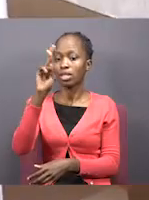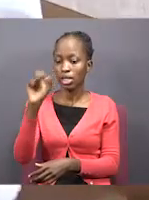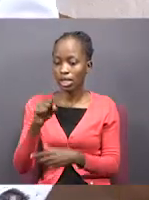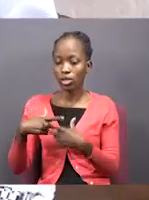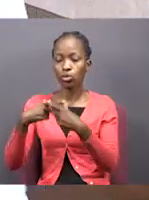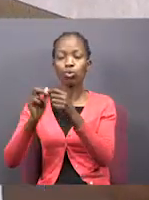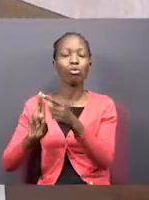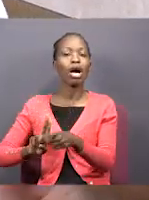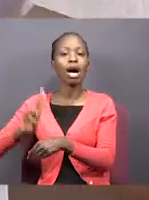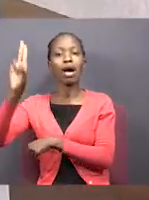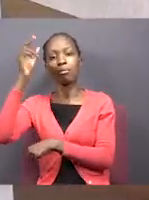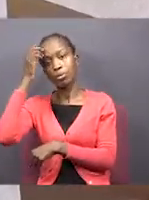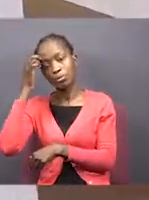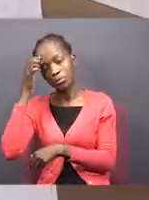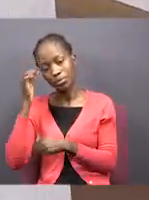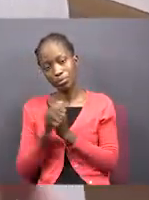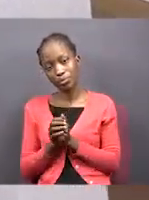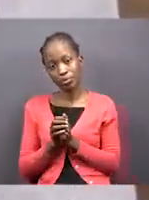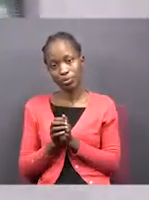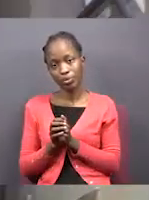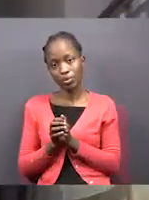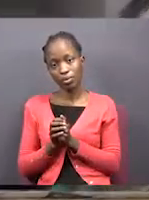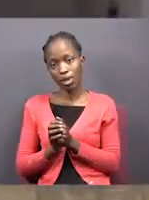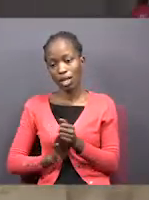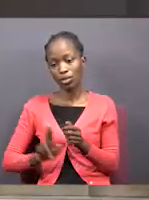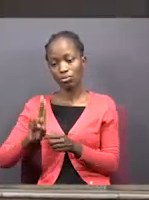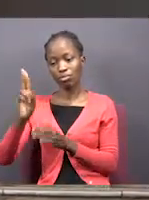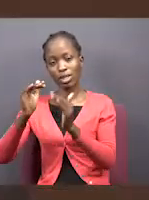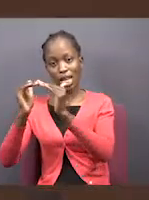level. Great. Go with me. Come on, let's go.